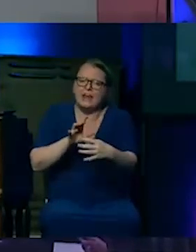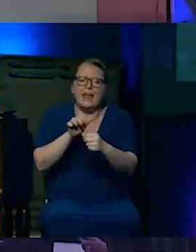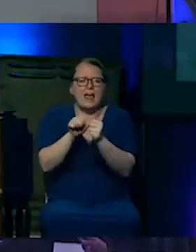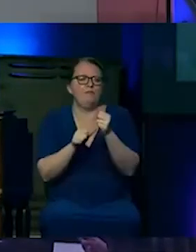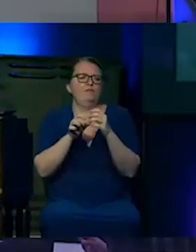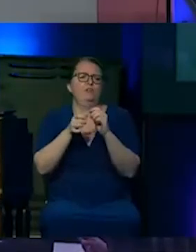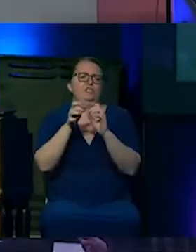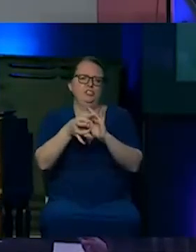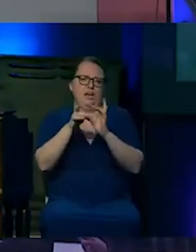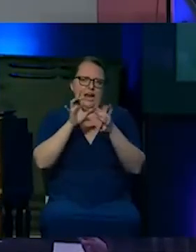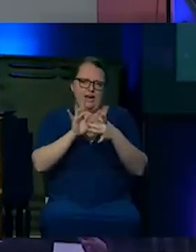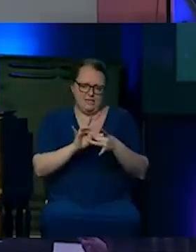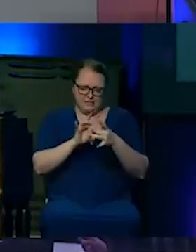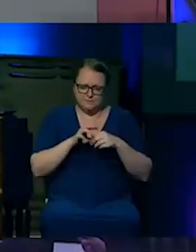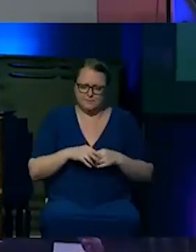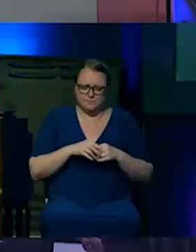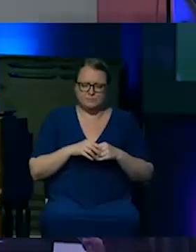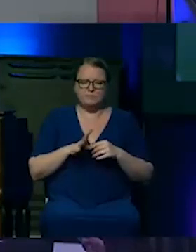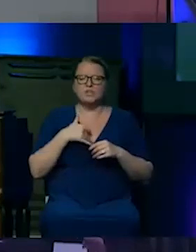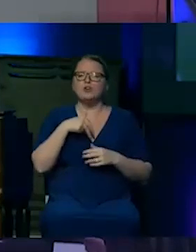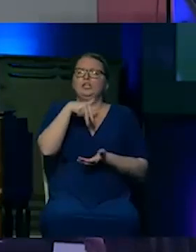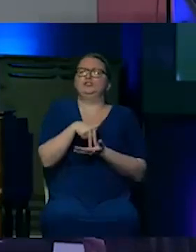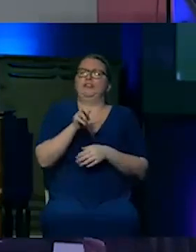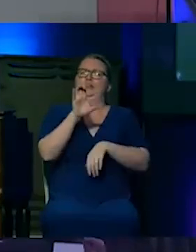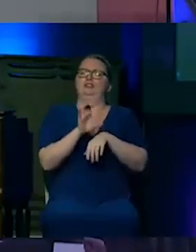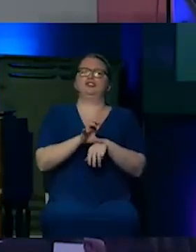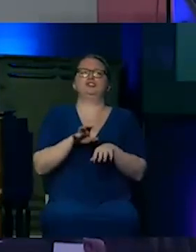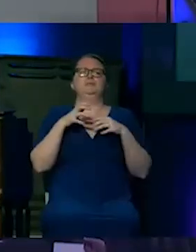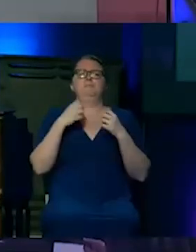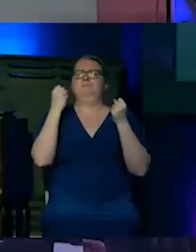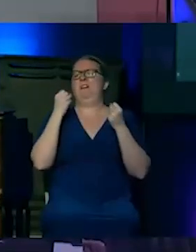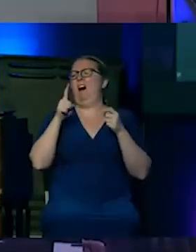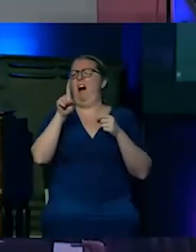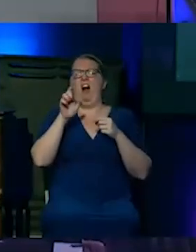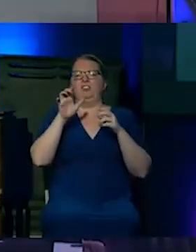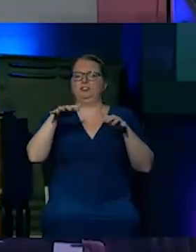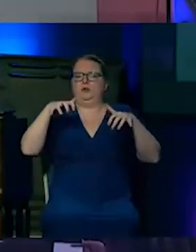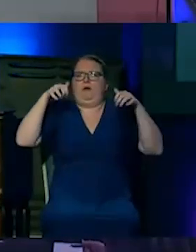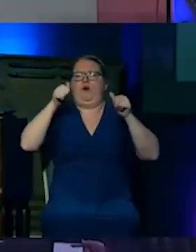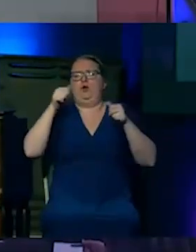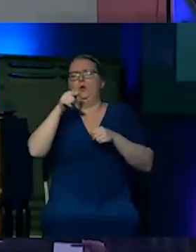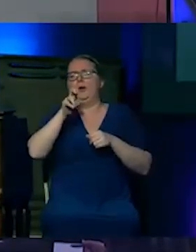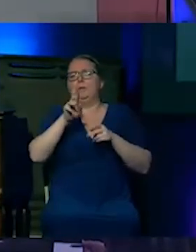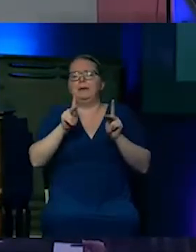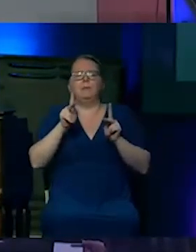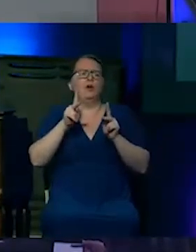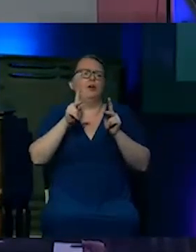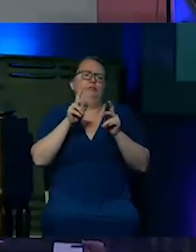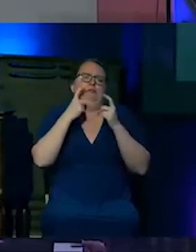every chain. And I stood in that church with like hundreds of other queer people crying and like singing this